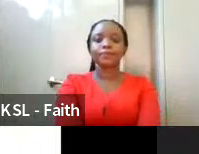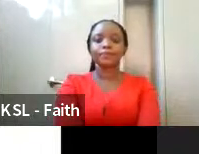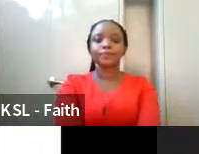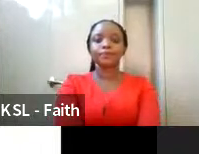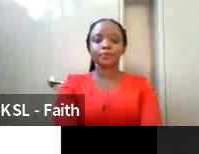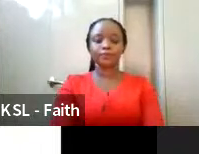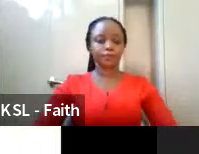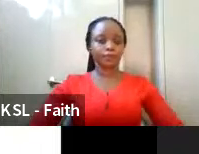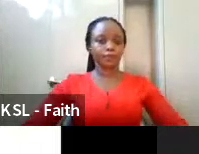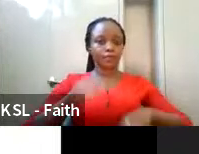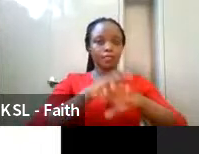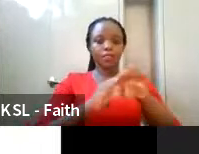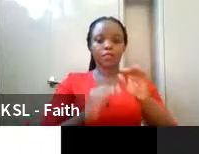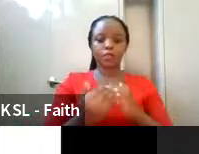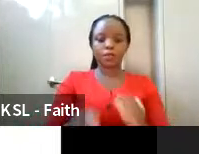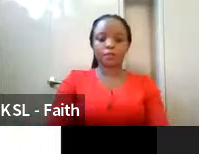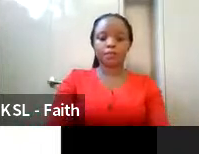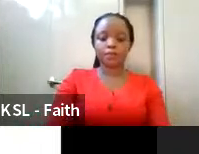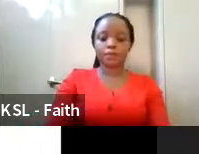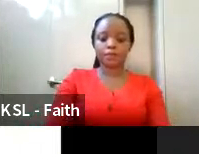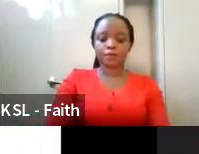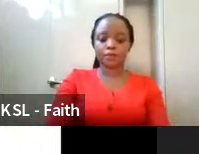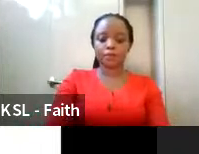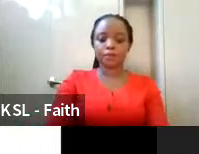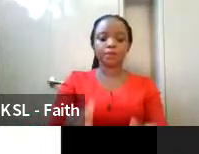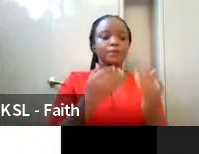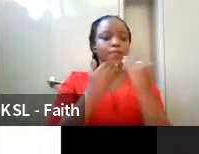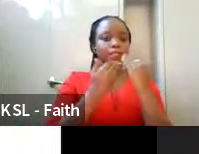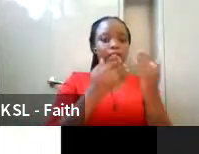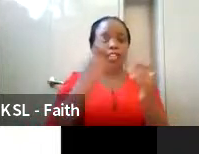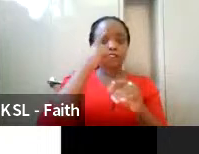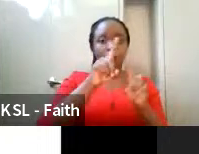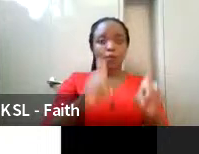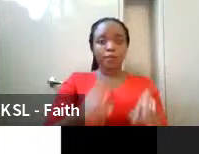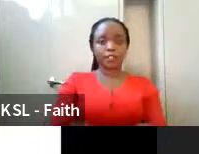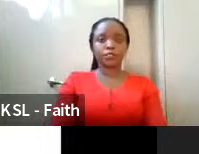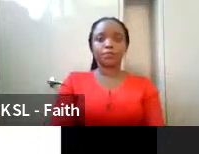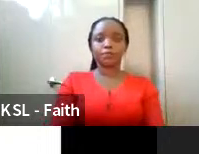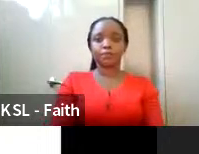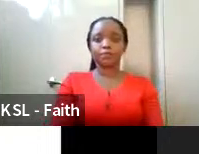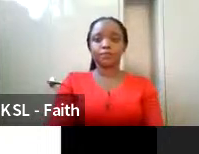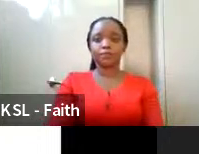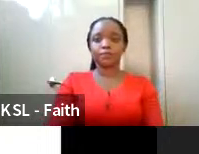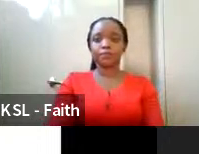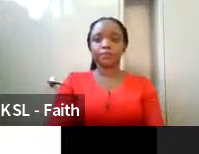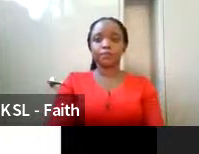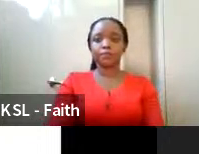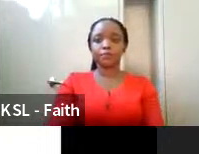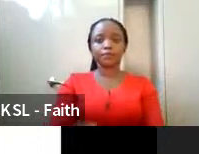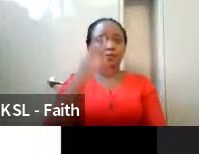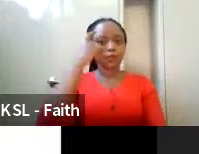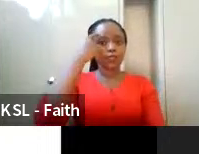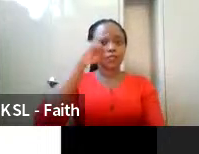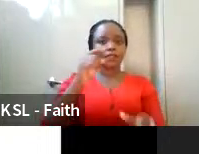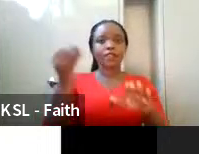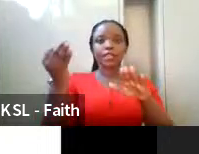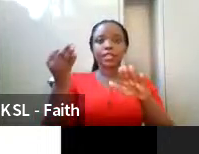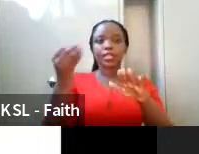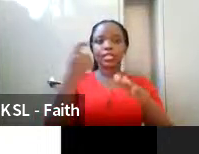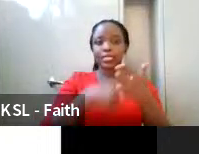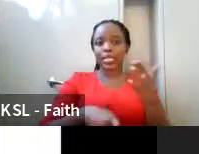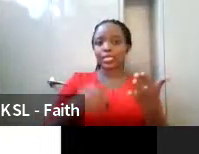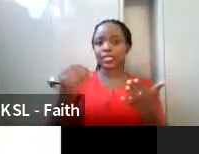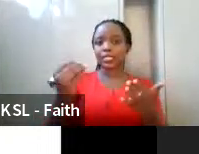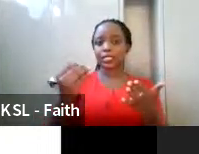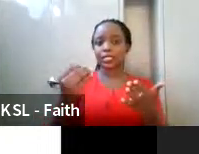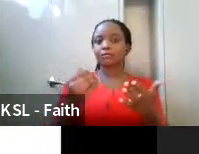Good morning, Conrad. Thank you for your question. On the case for auto-population retax filing, if you ignore, then